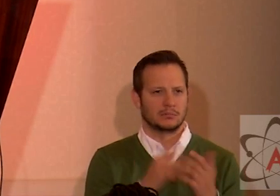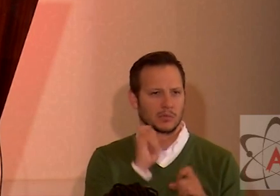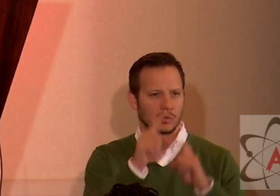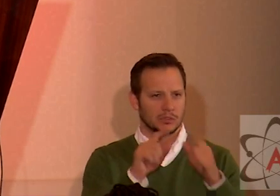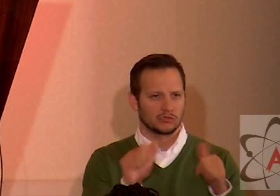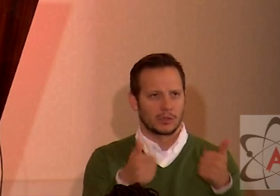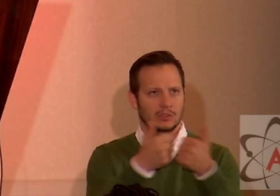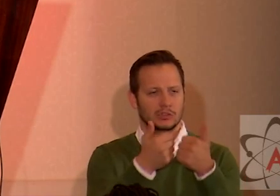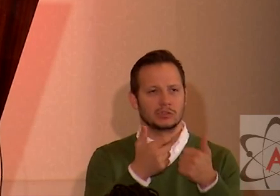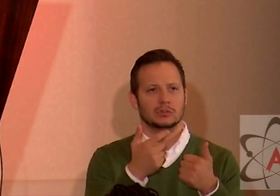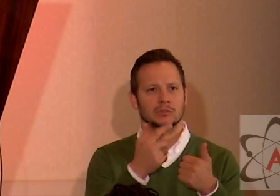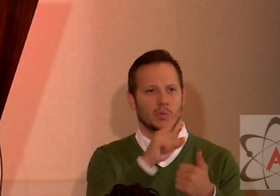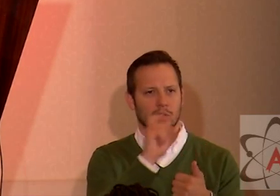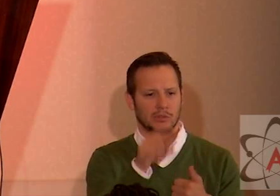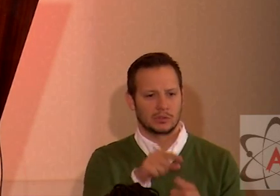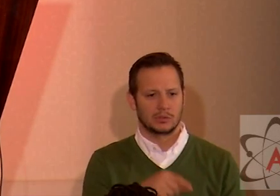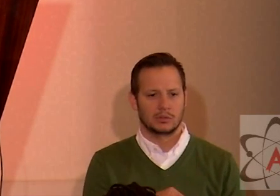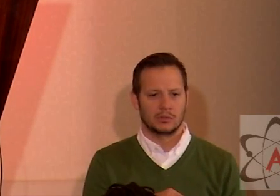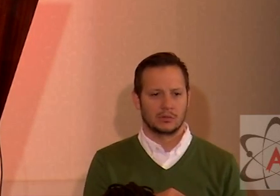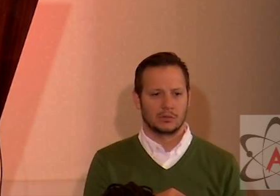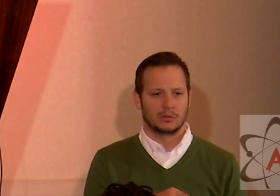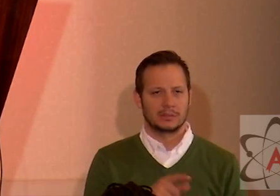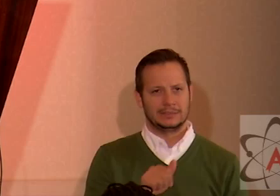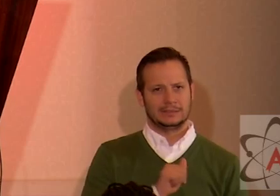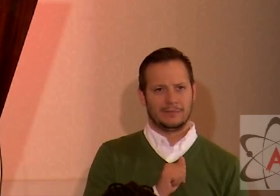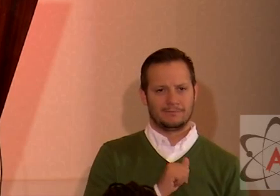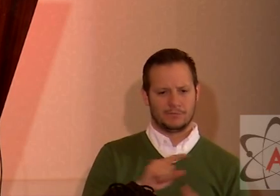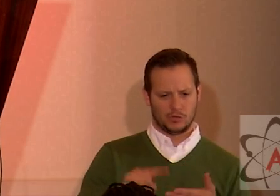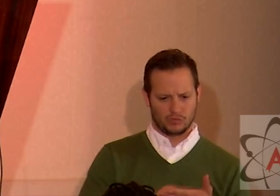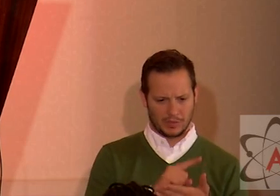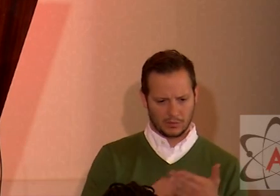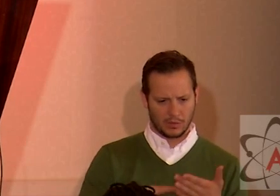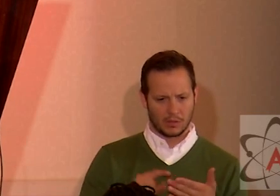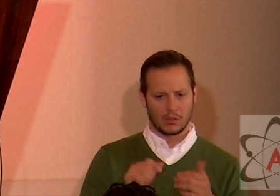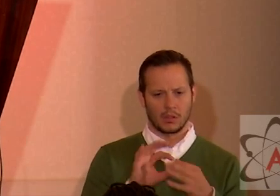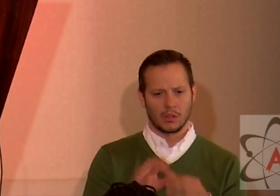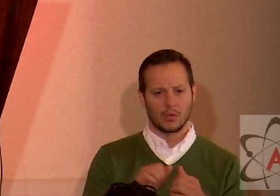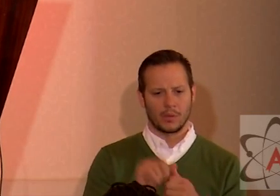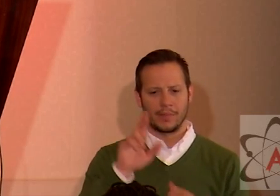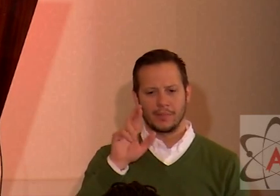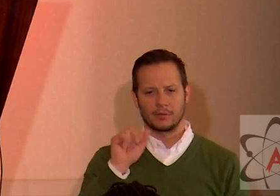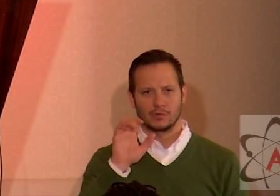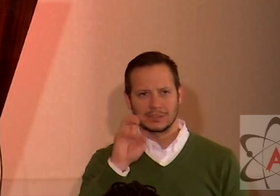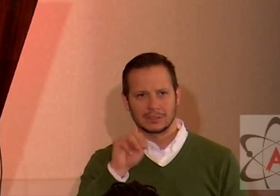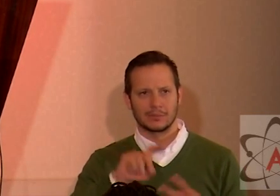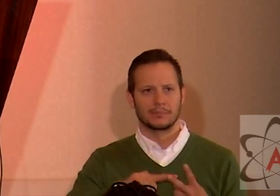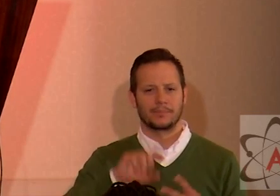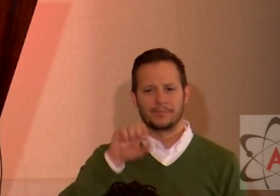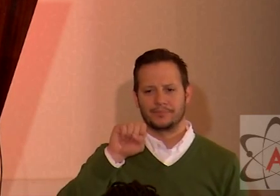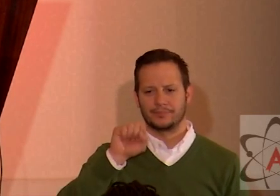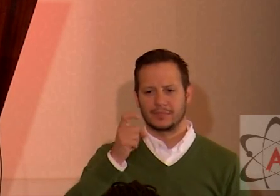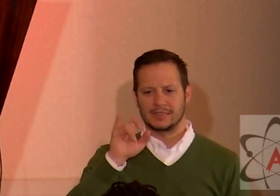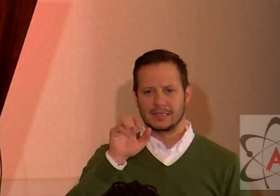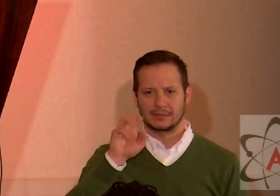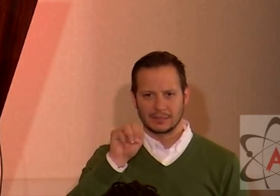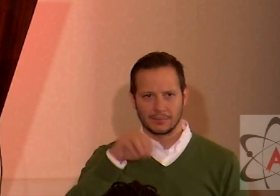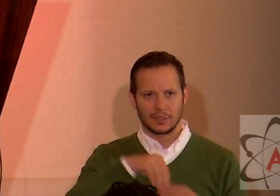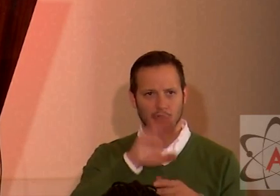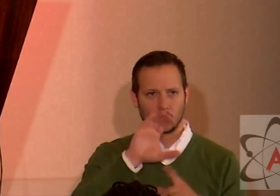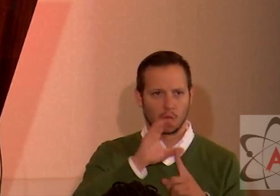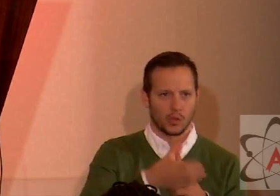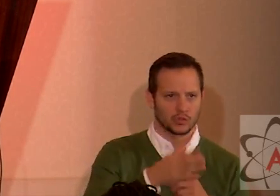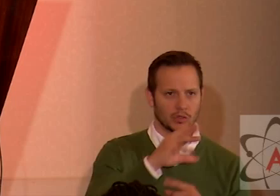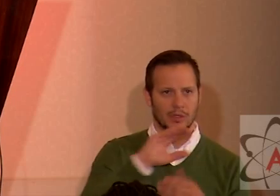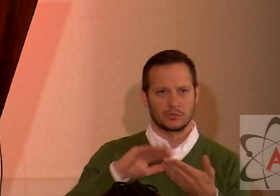the faithful. You're being self-critical about the stain of racism and sexism in your culture and within your own